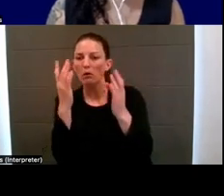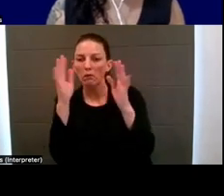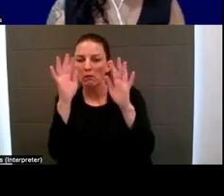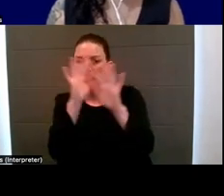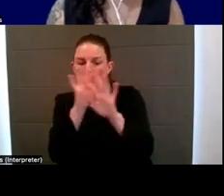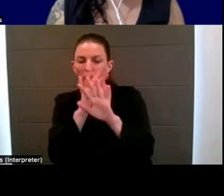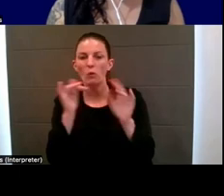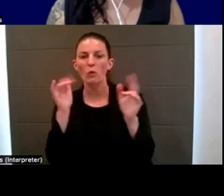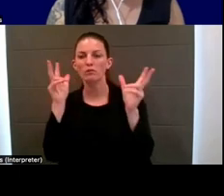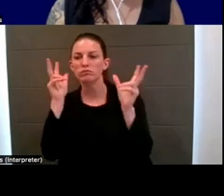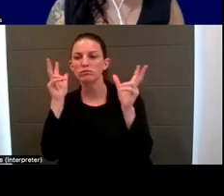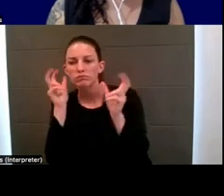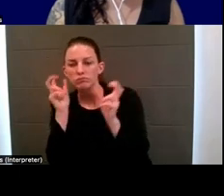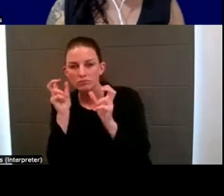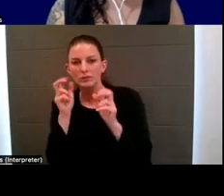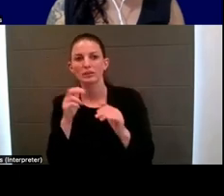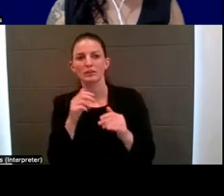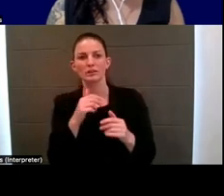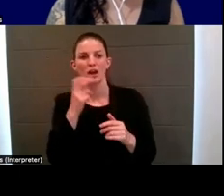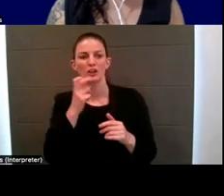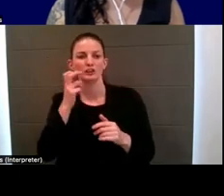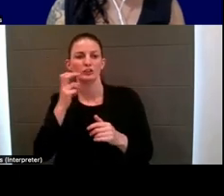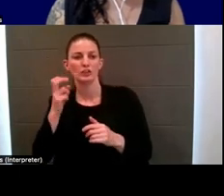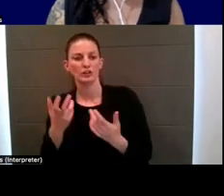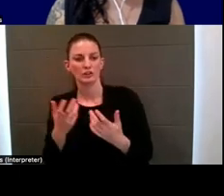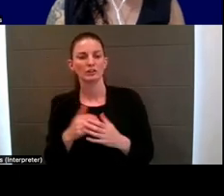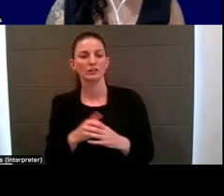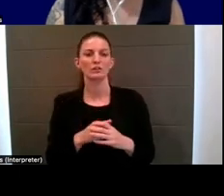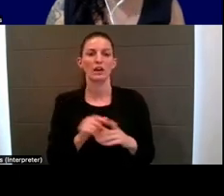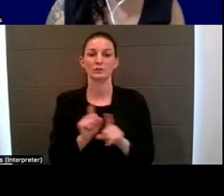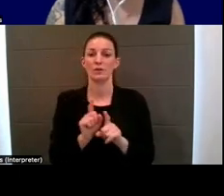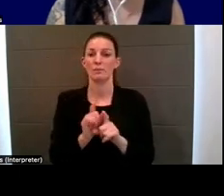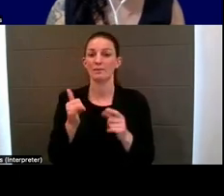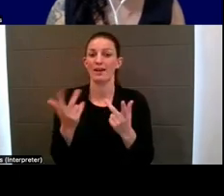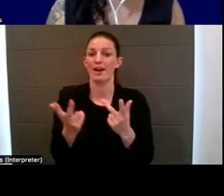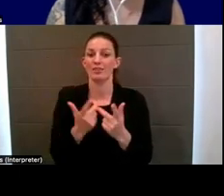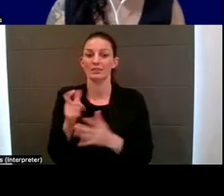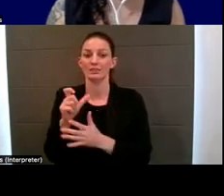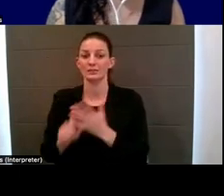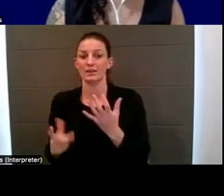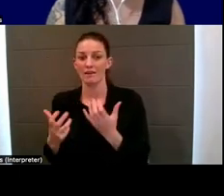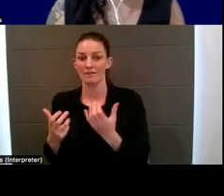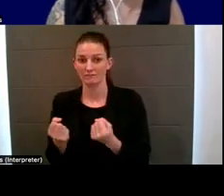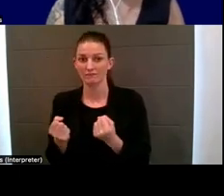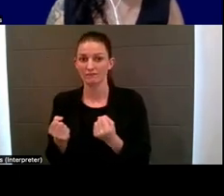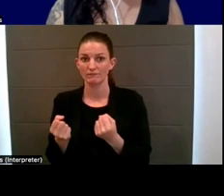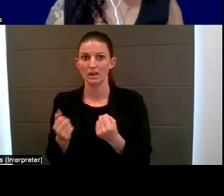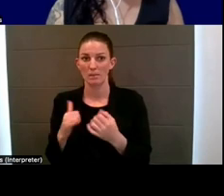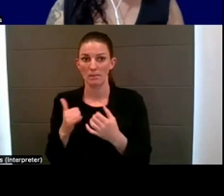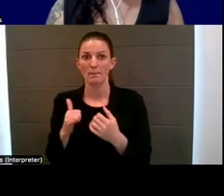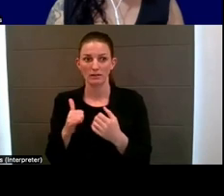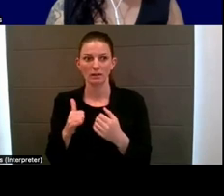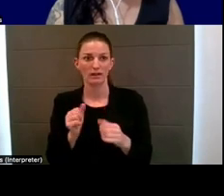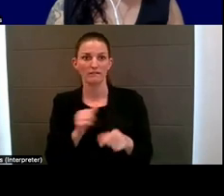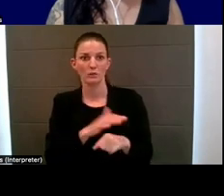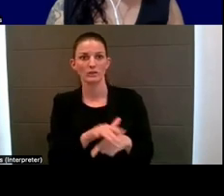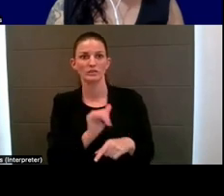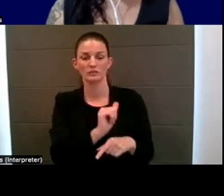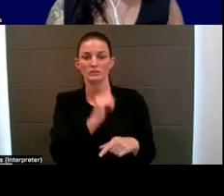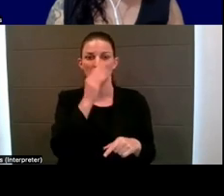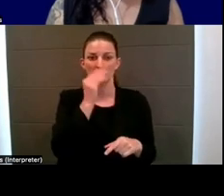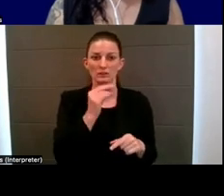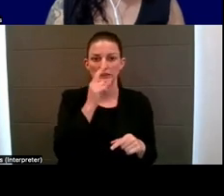additional disabilities which also impact. And this can make it slightly confusing because you might work with a child, for example, that